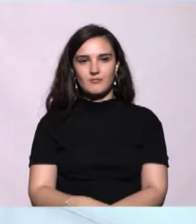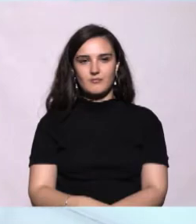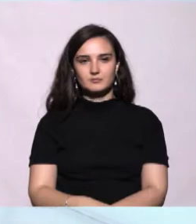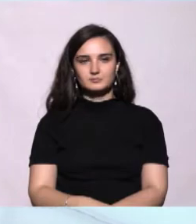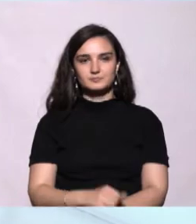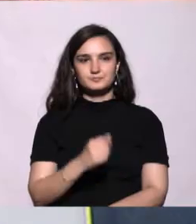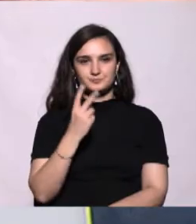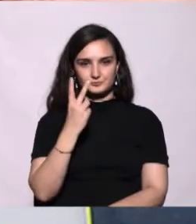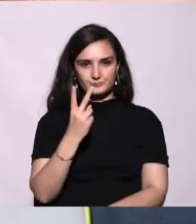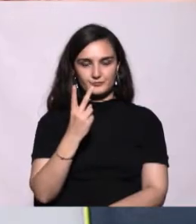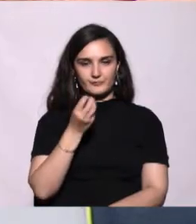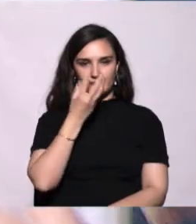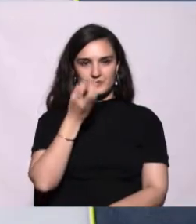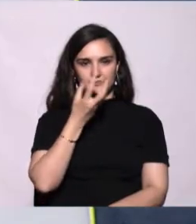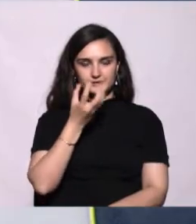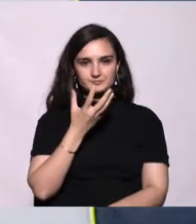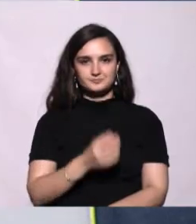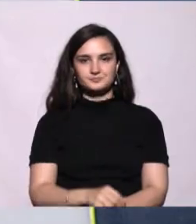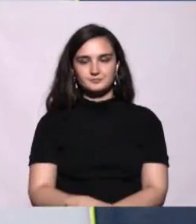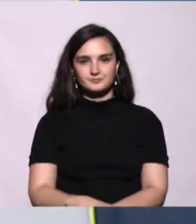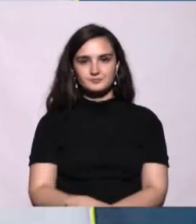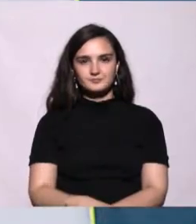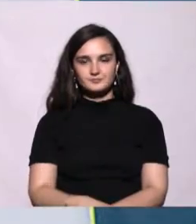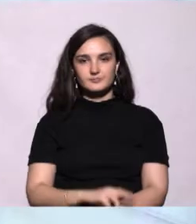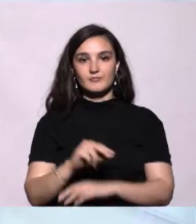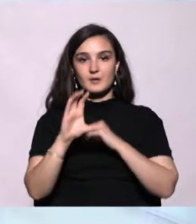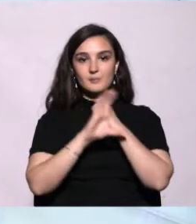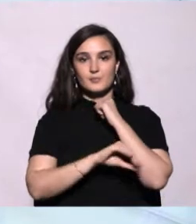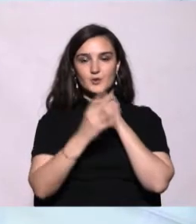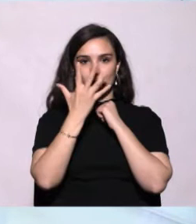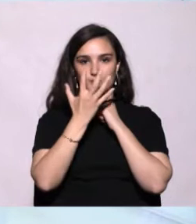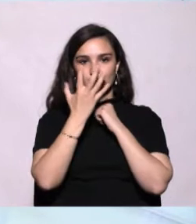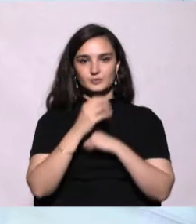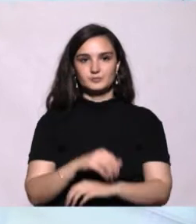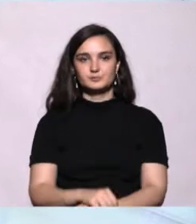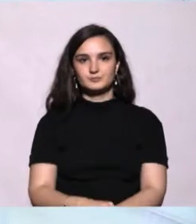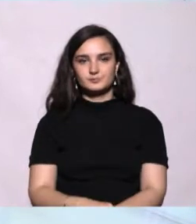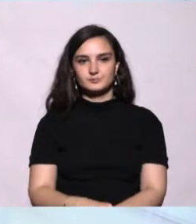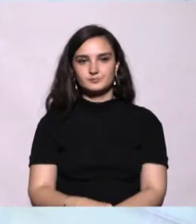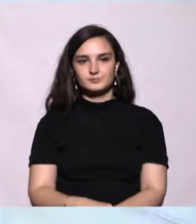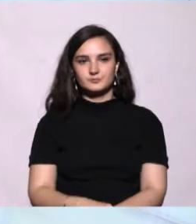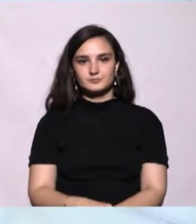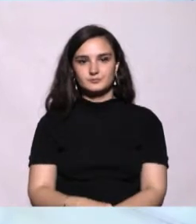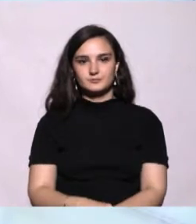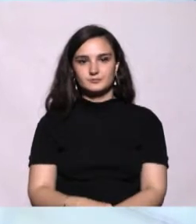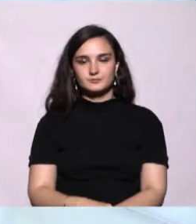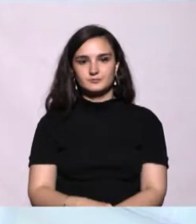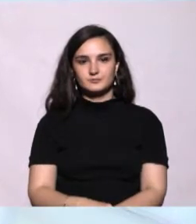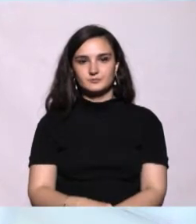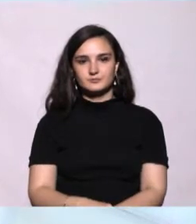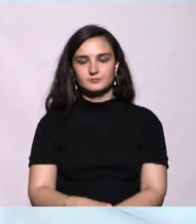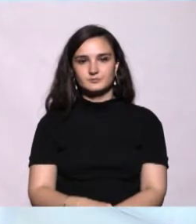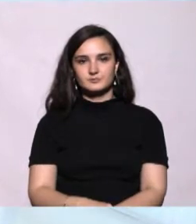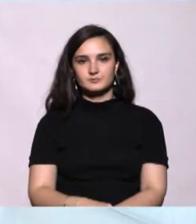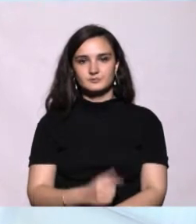Number two and two flowers. And the last picture, the last card. So now I'm not going